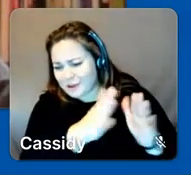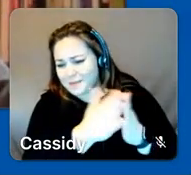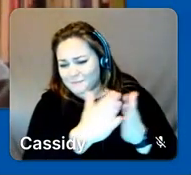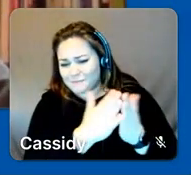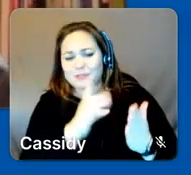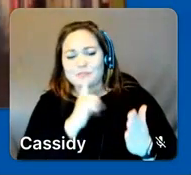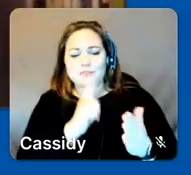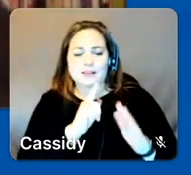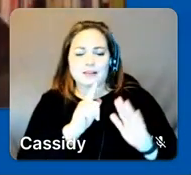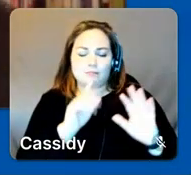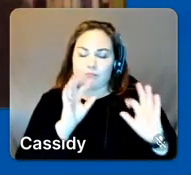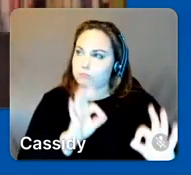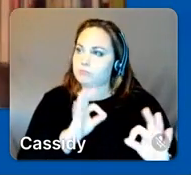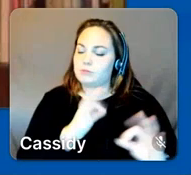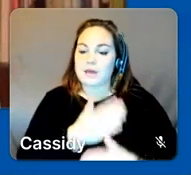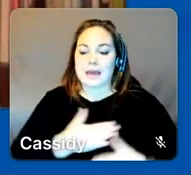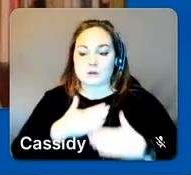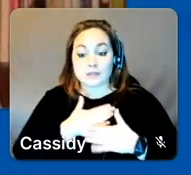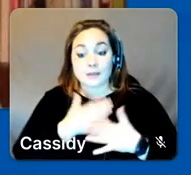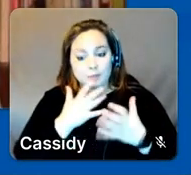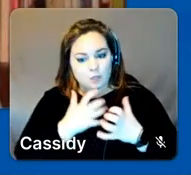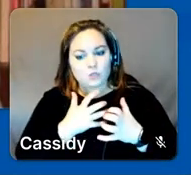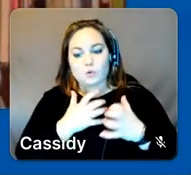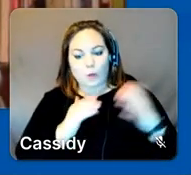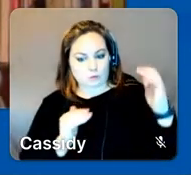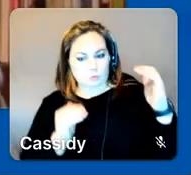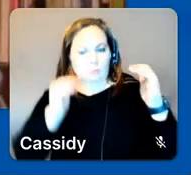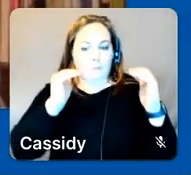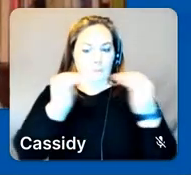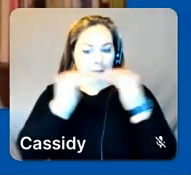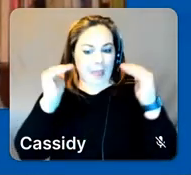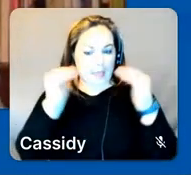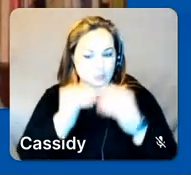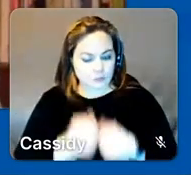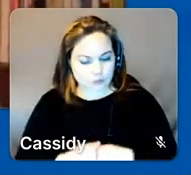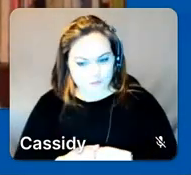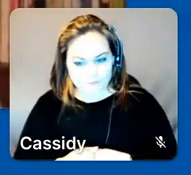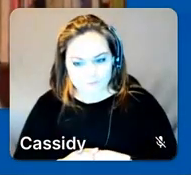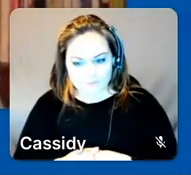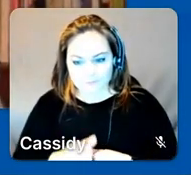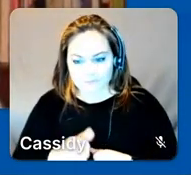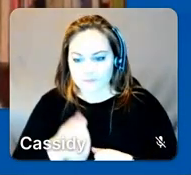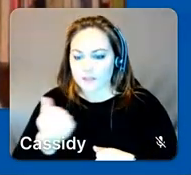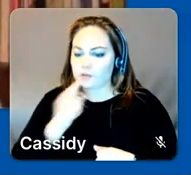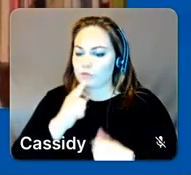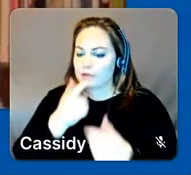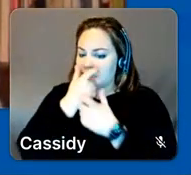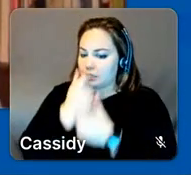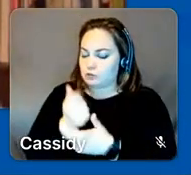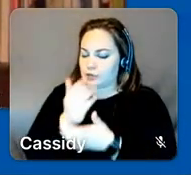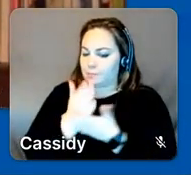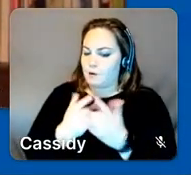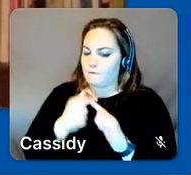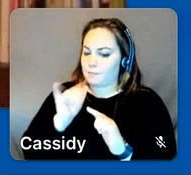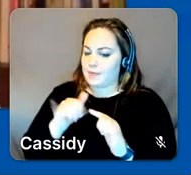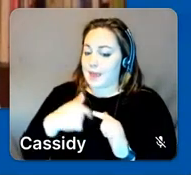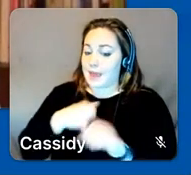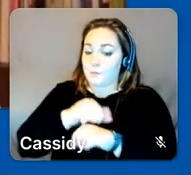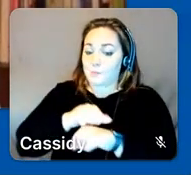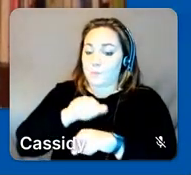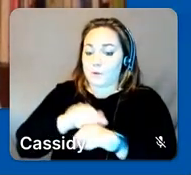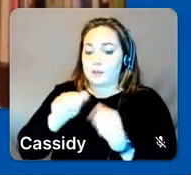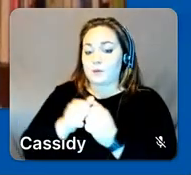entertainment, and you want to live up to that. So you know, another really interesting aspect of that is I was working with the